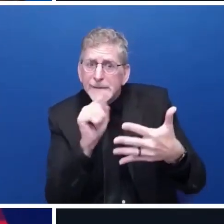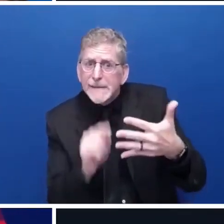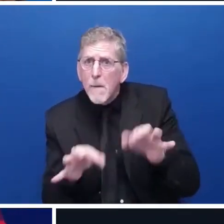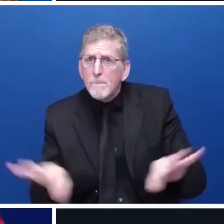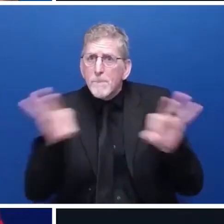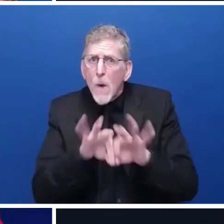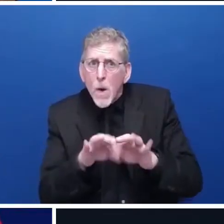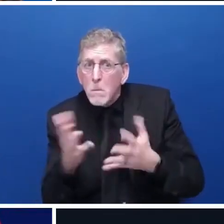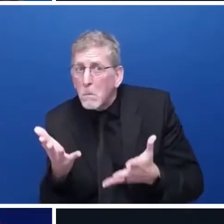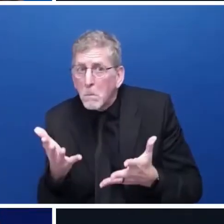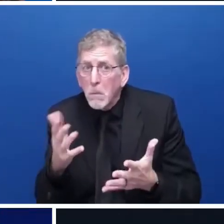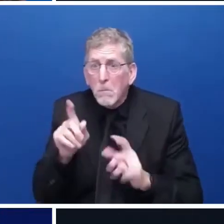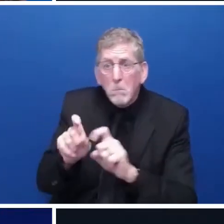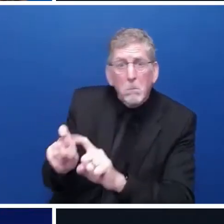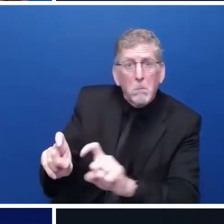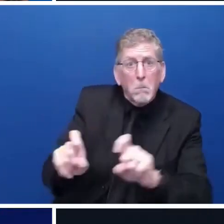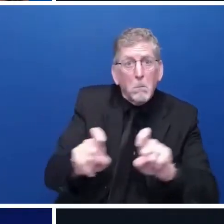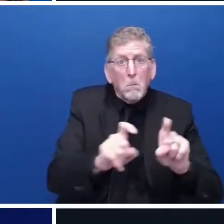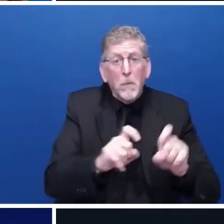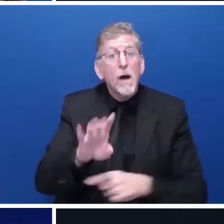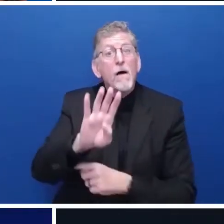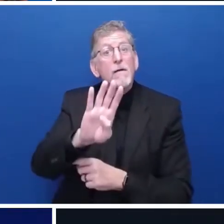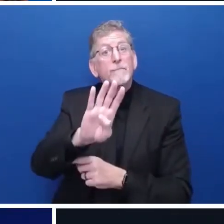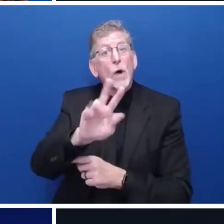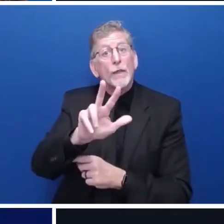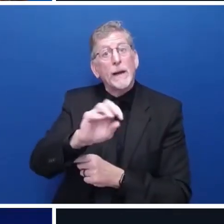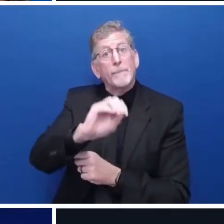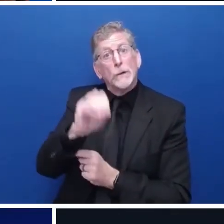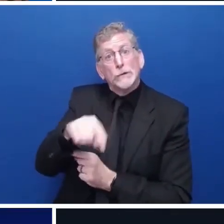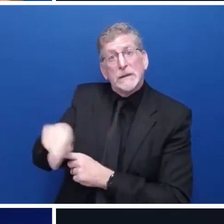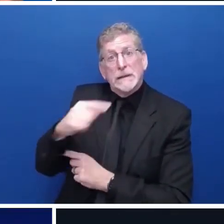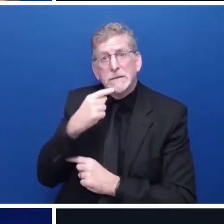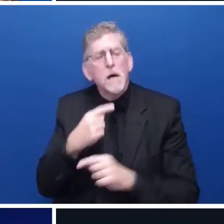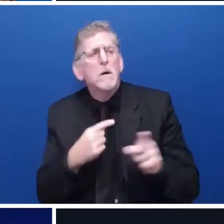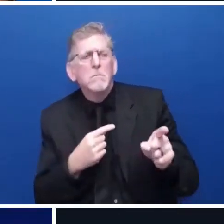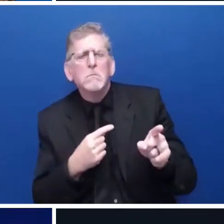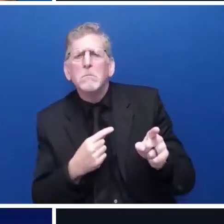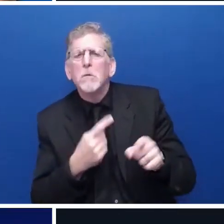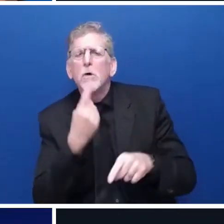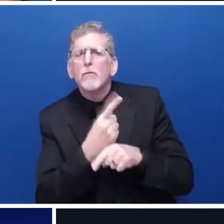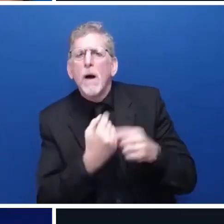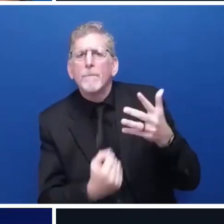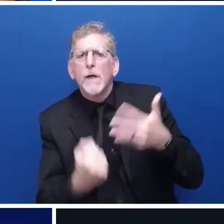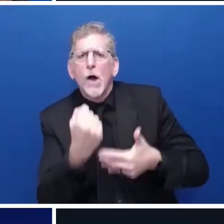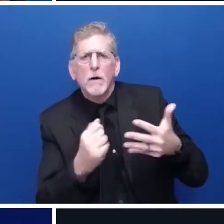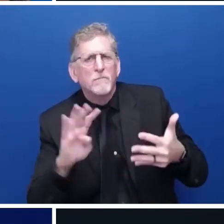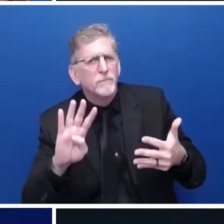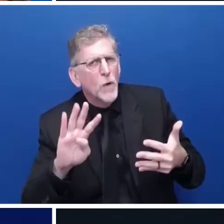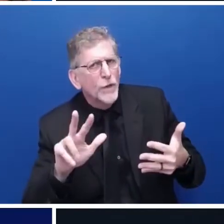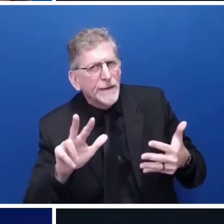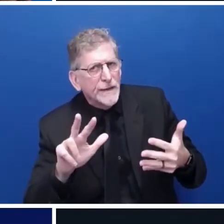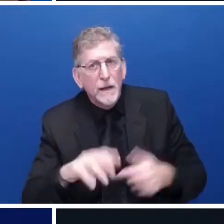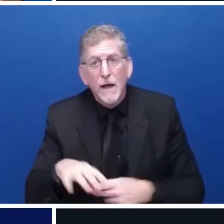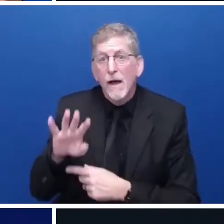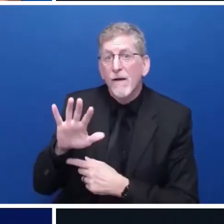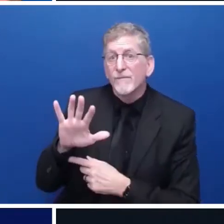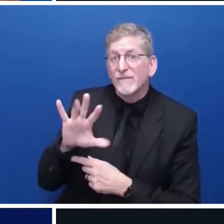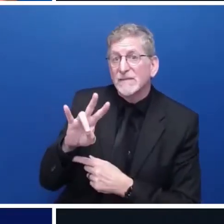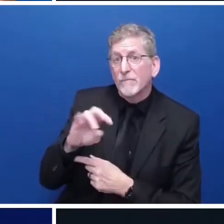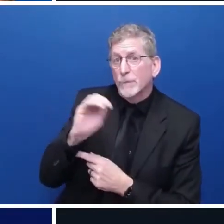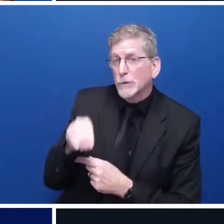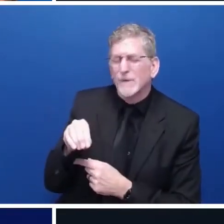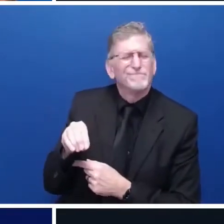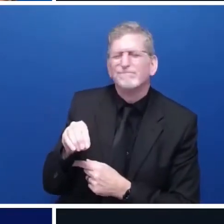43% said he had the right priorities, 57% had the wrong priorities, was focused on the wrong things. Today,